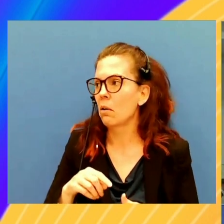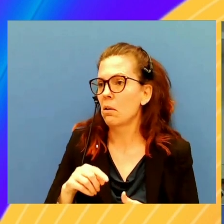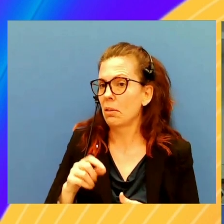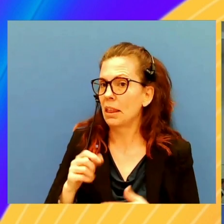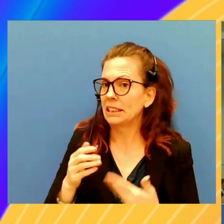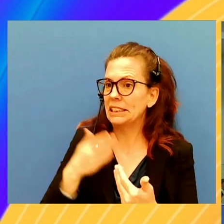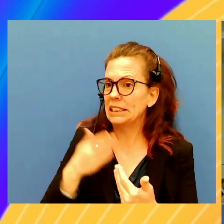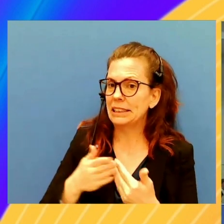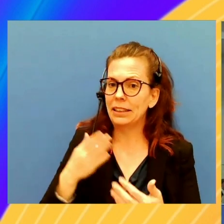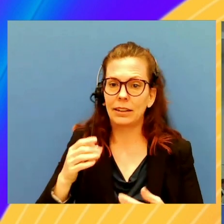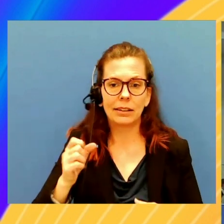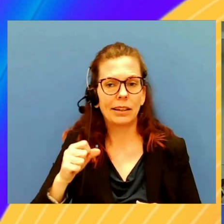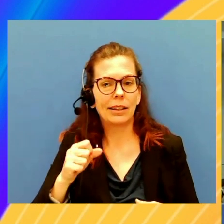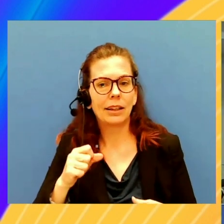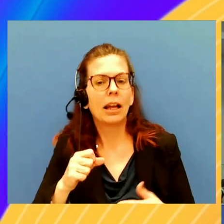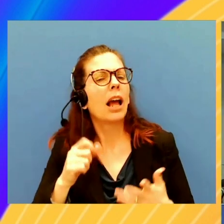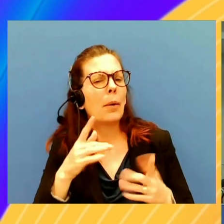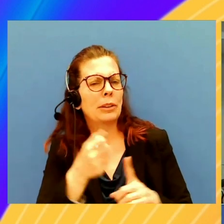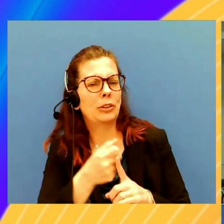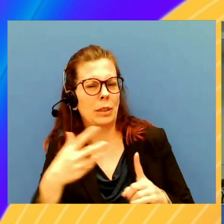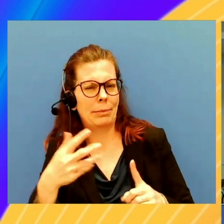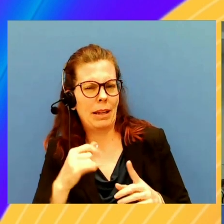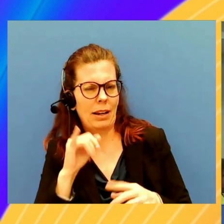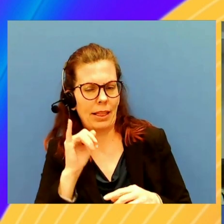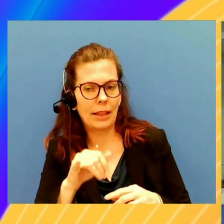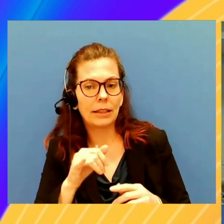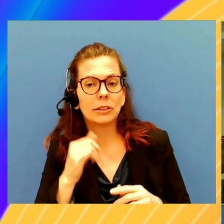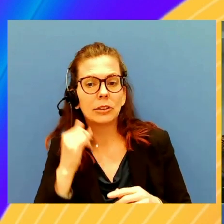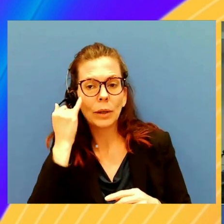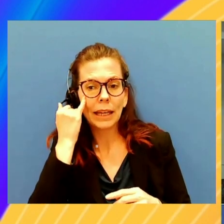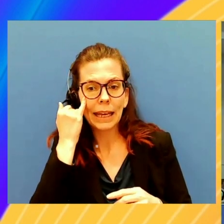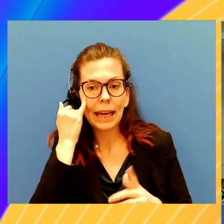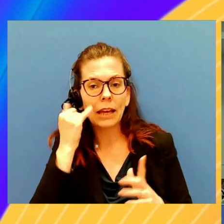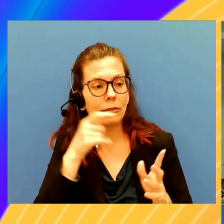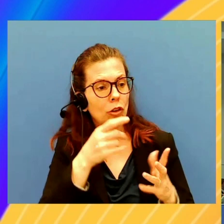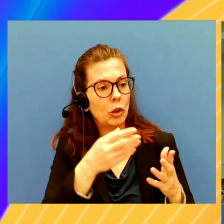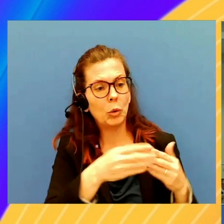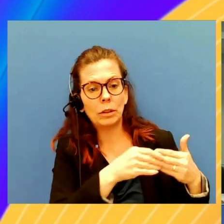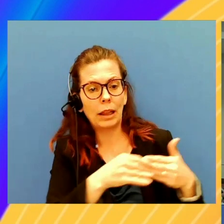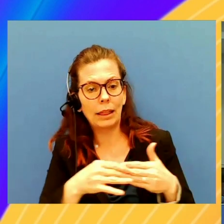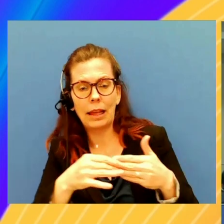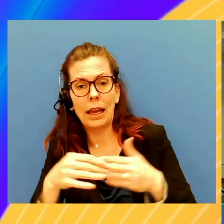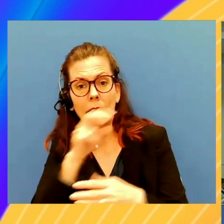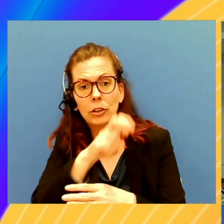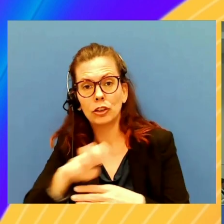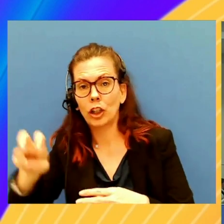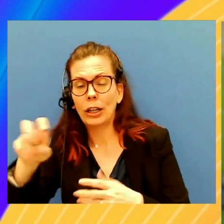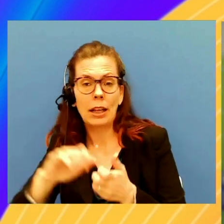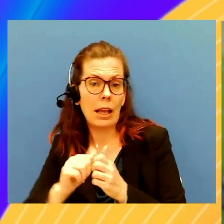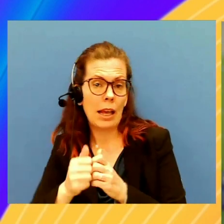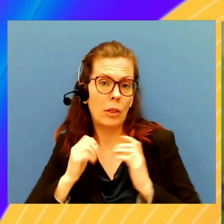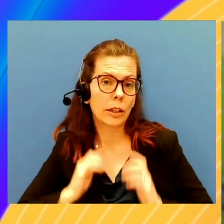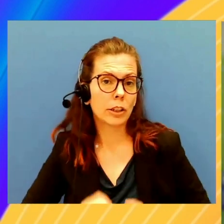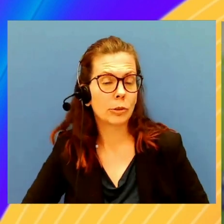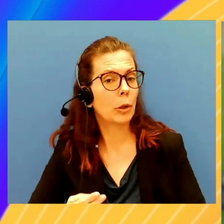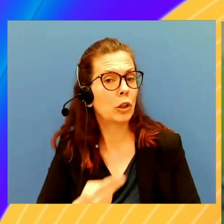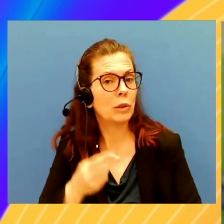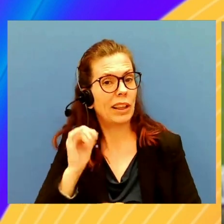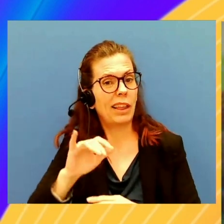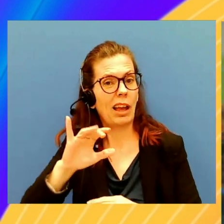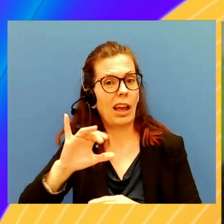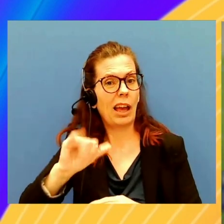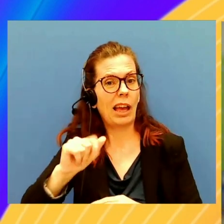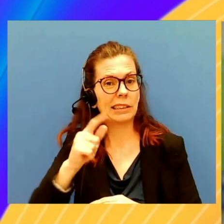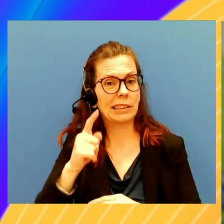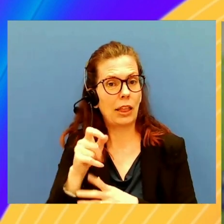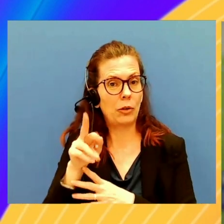easy. Just build up on that. So if I take you on a journey on how our customers are using the accelerator today. So let's say